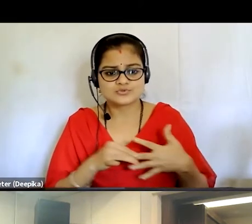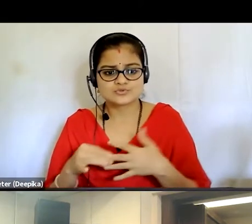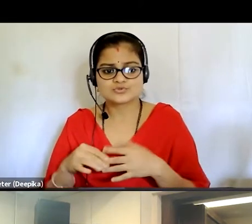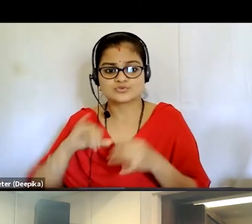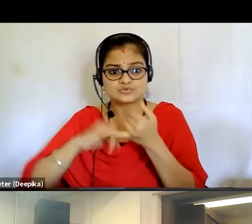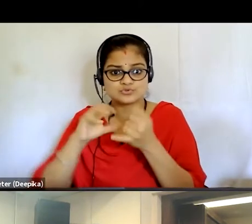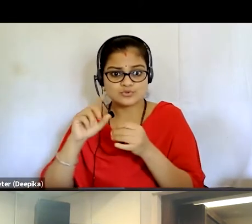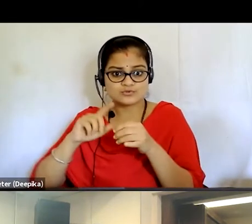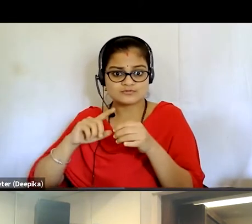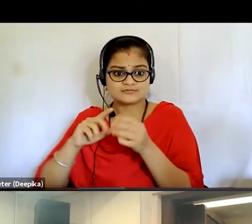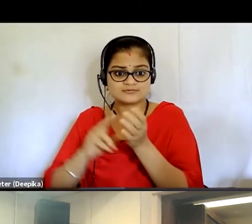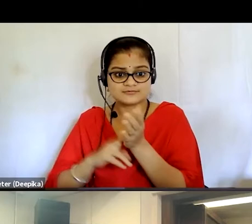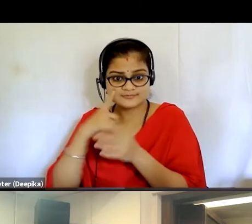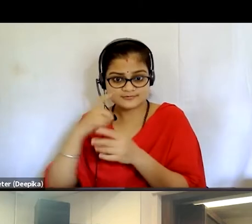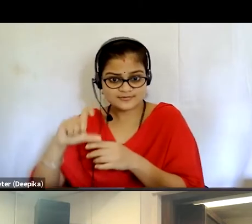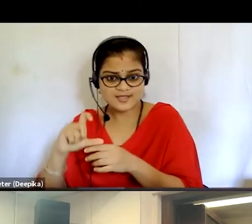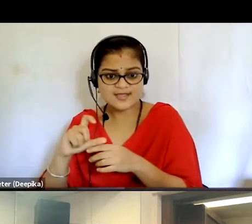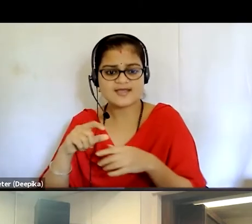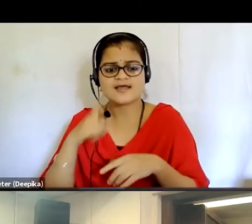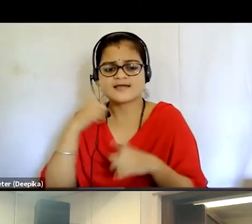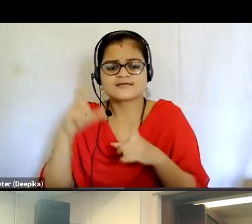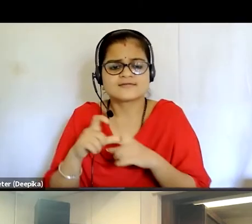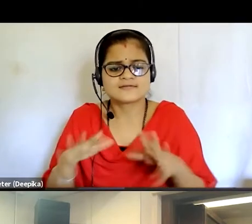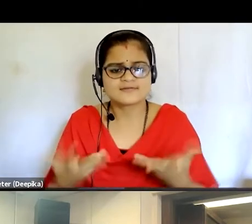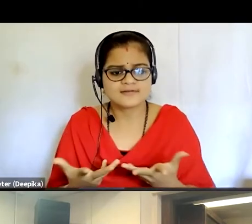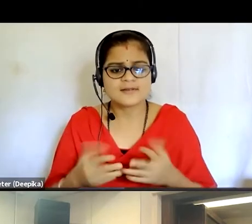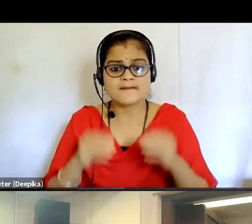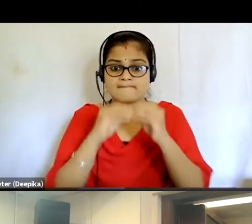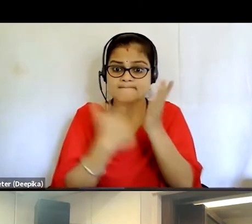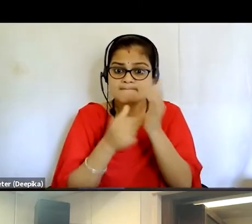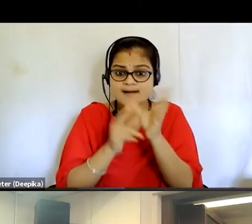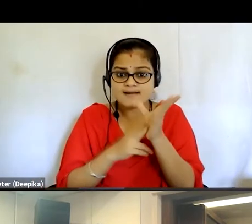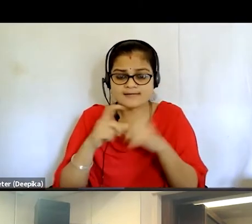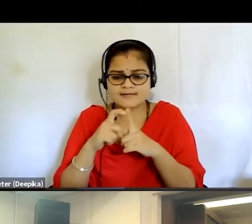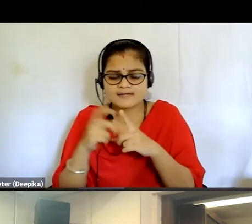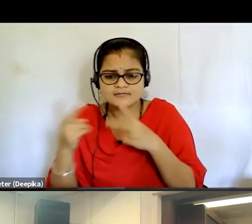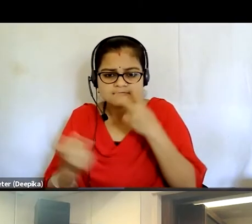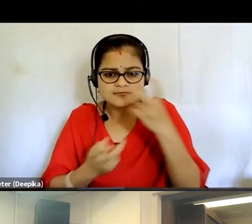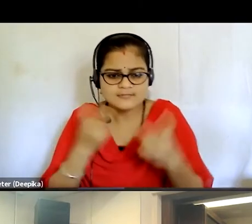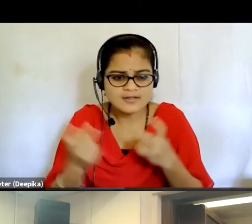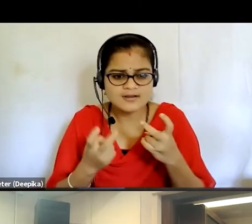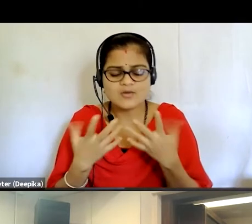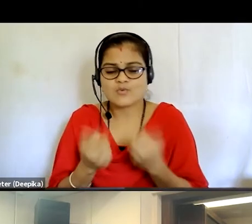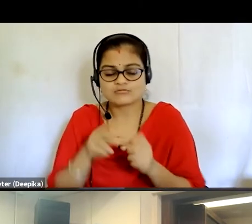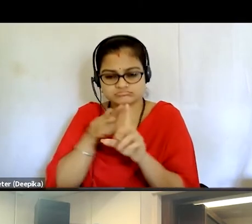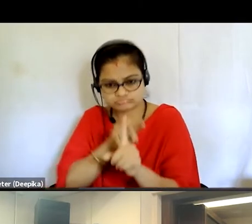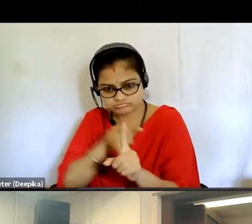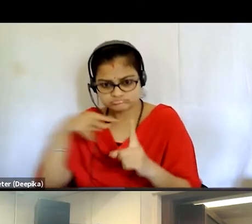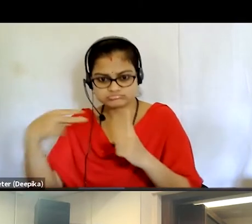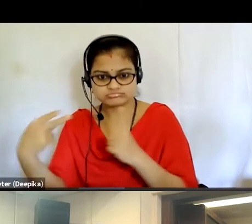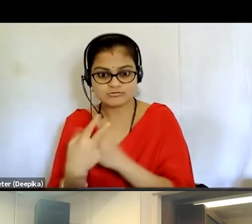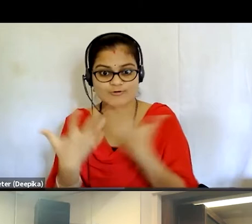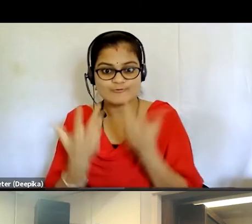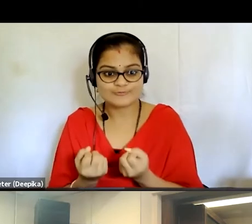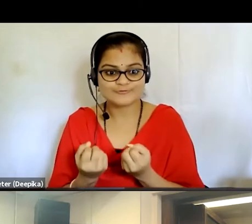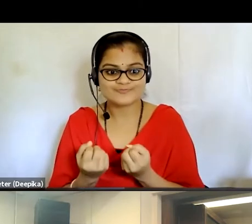important? I guess today brands are looking for another dimension that can be